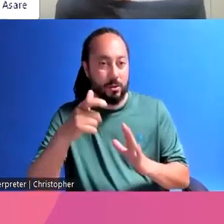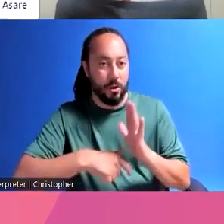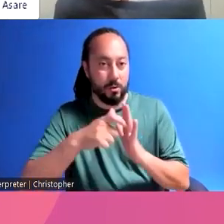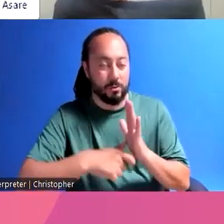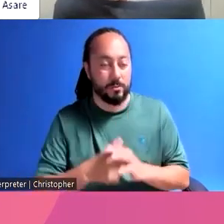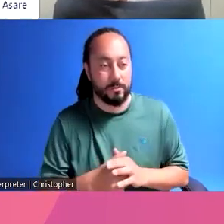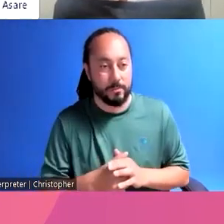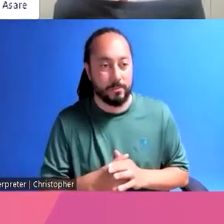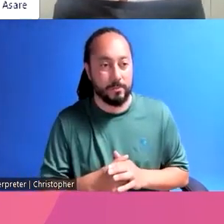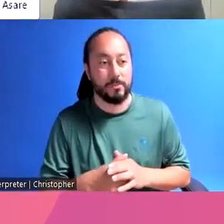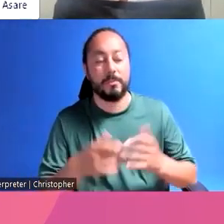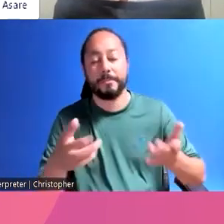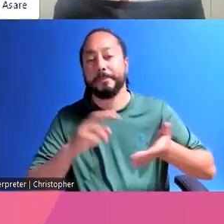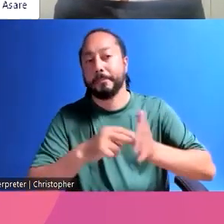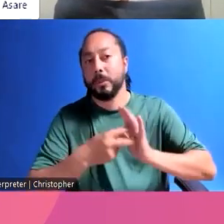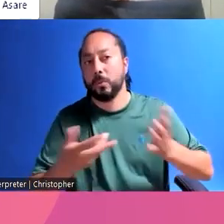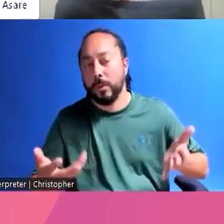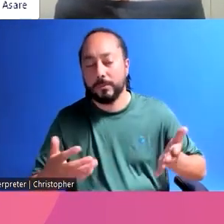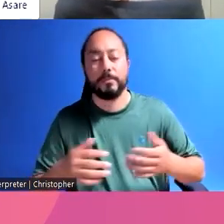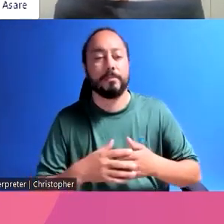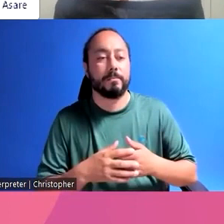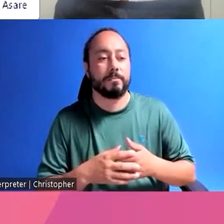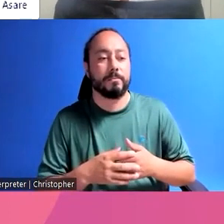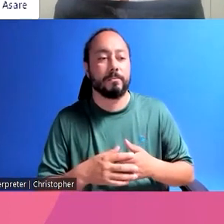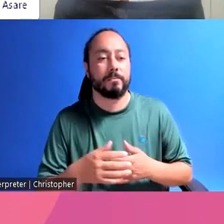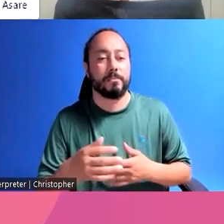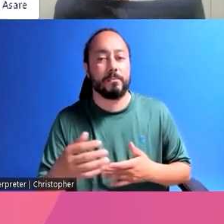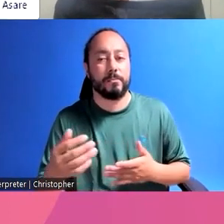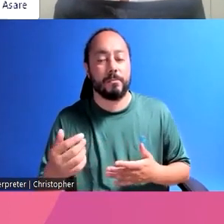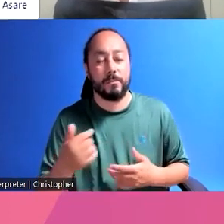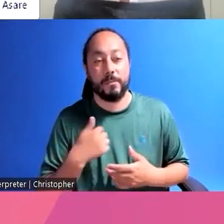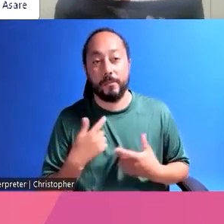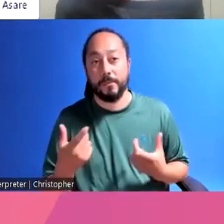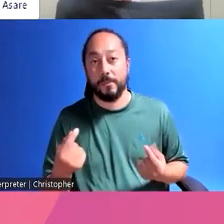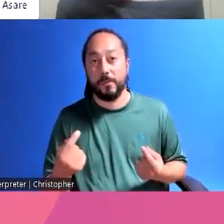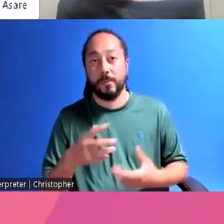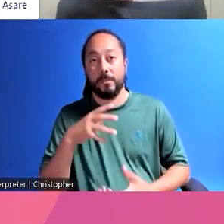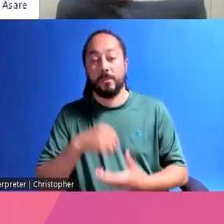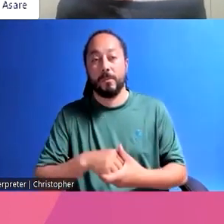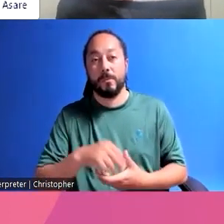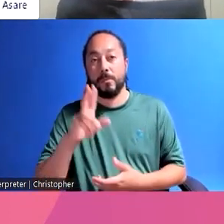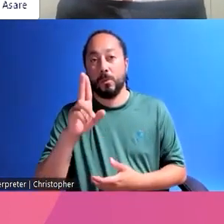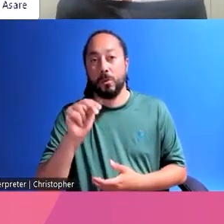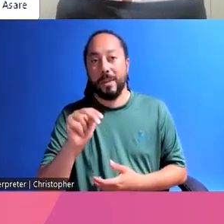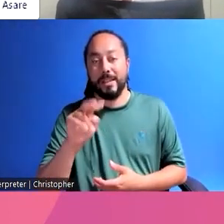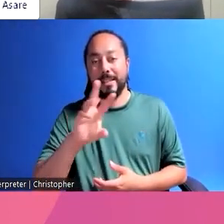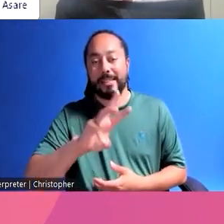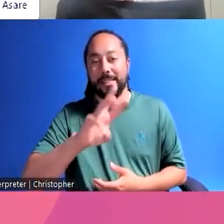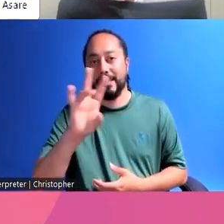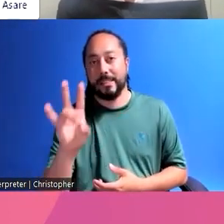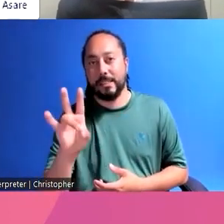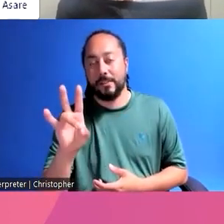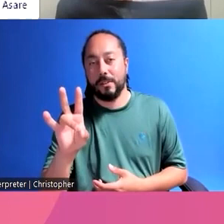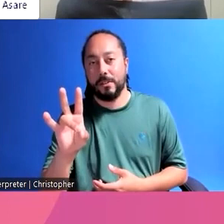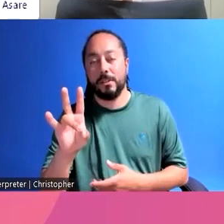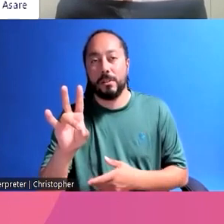the fact, in the sense that I participated in the UN 67th Commission of the Status